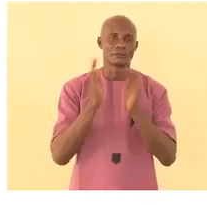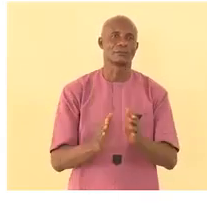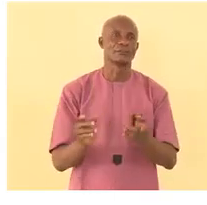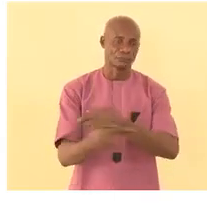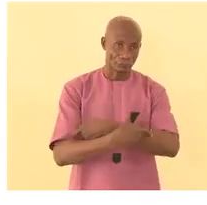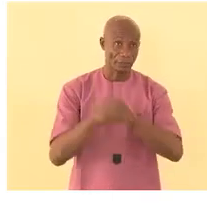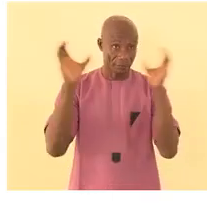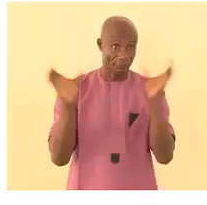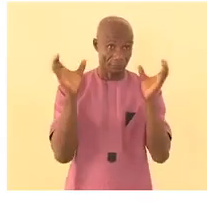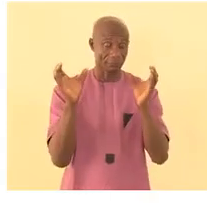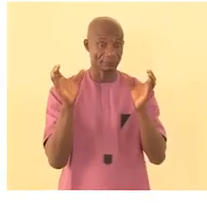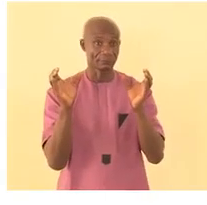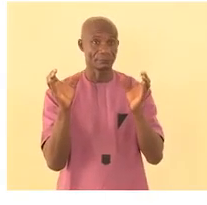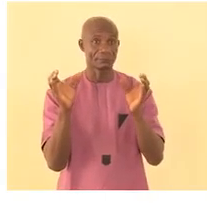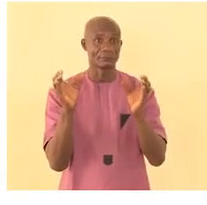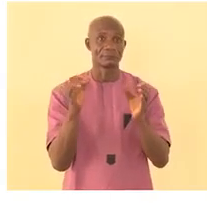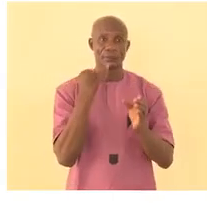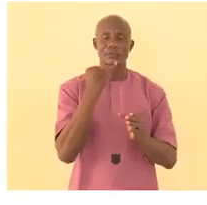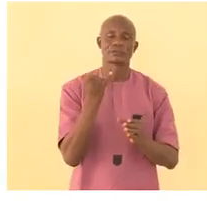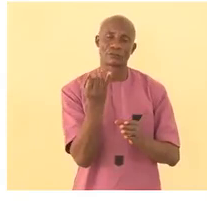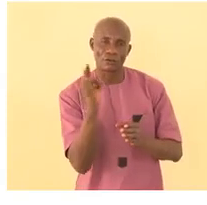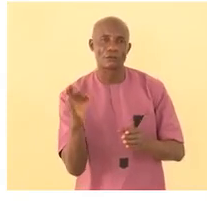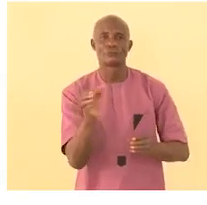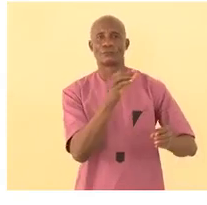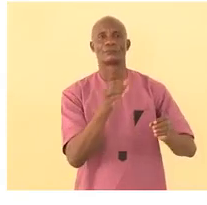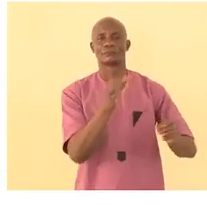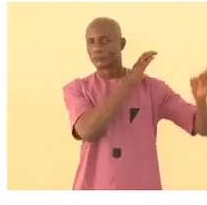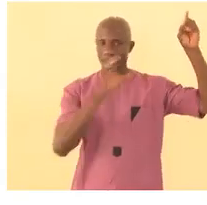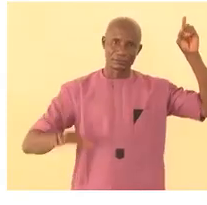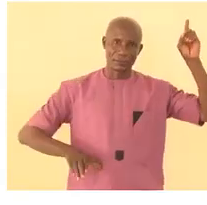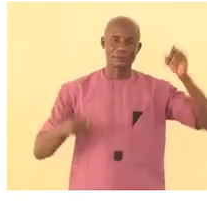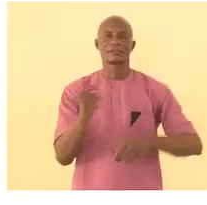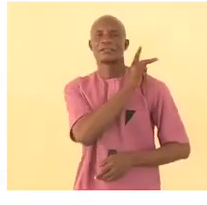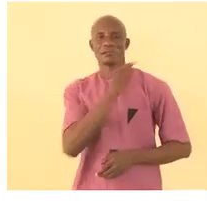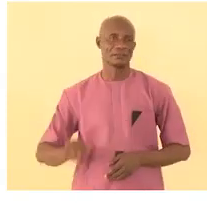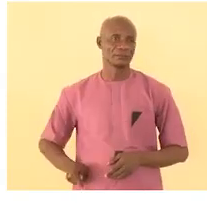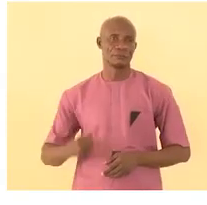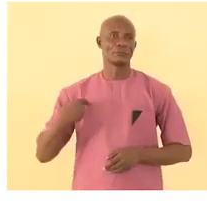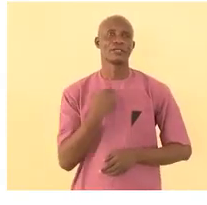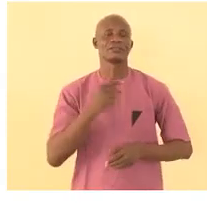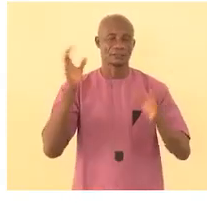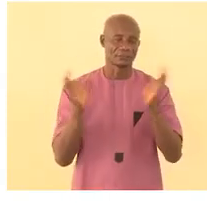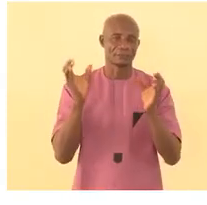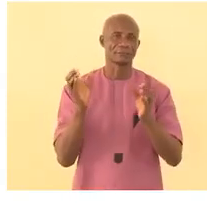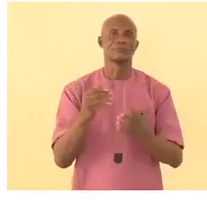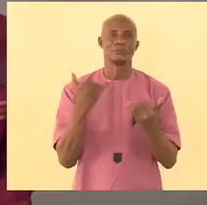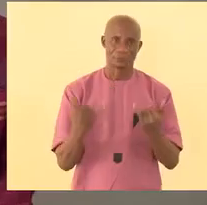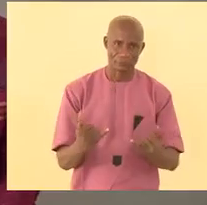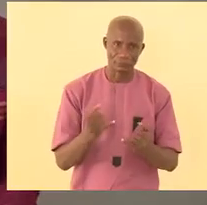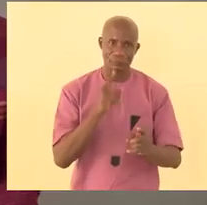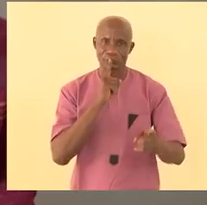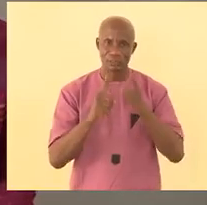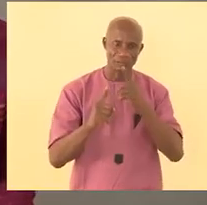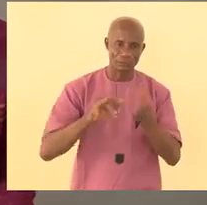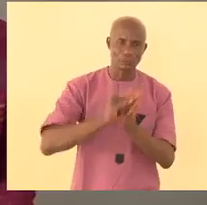solemnity is that of Christ the King. We celebrate Christ as the ruler of our life.